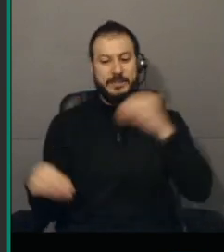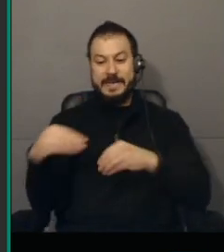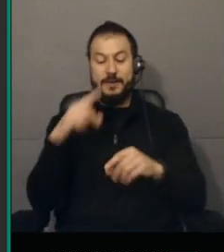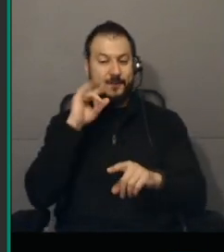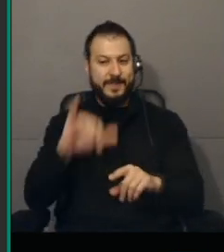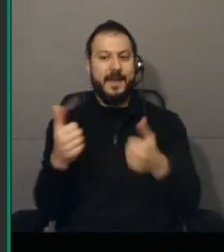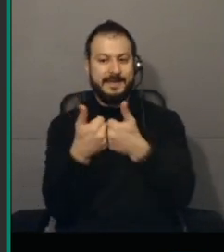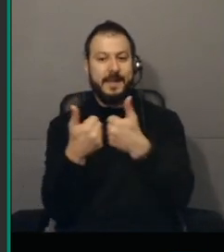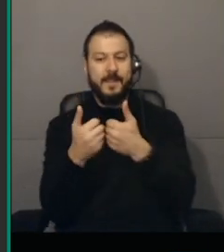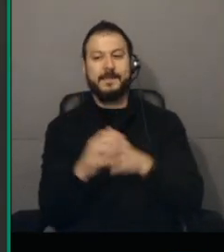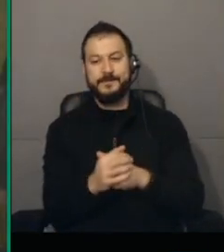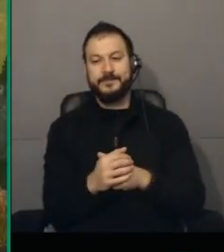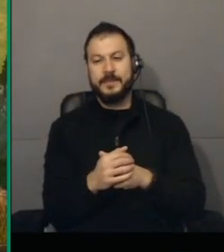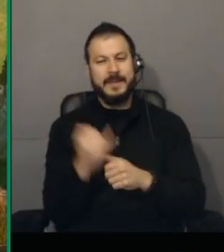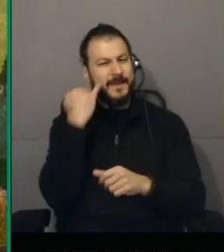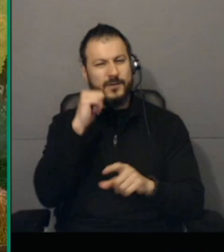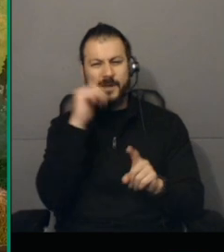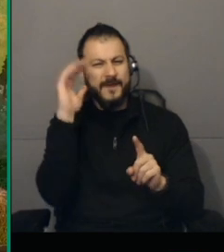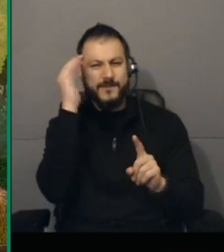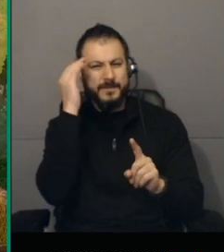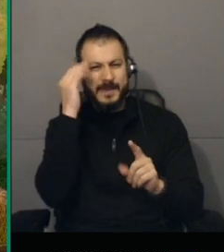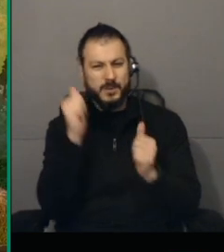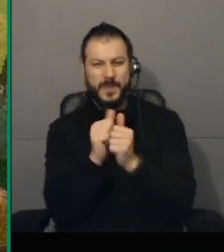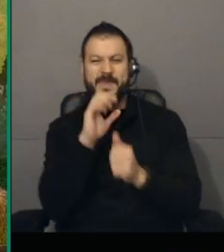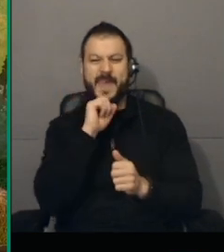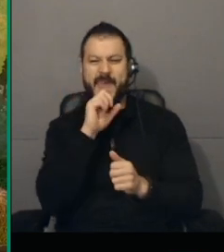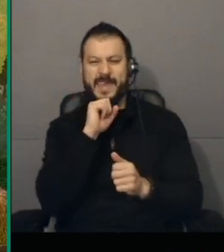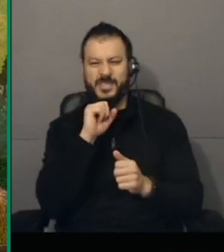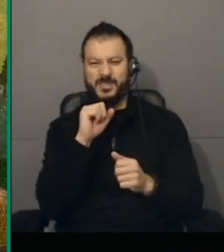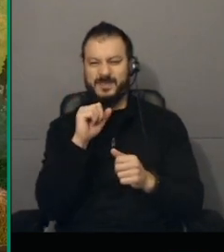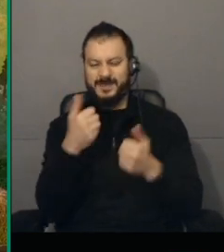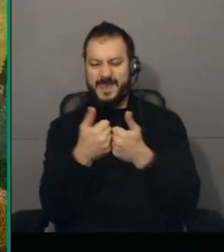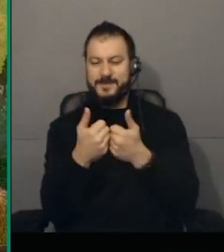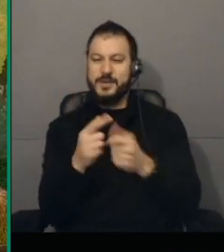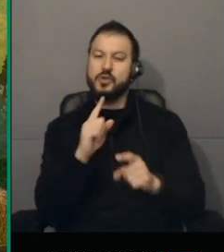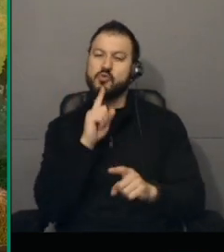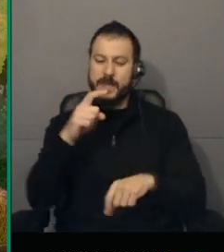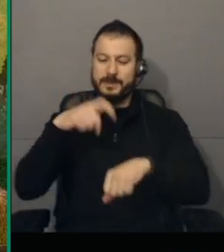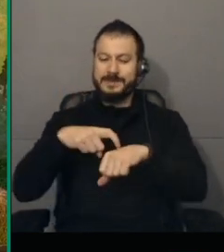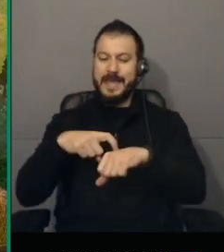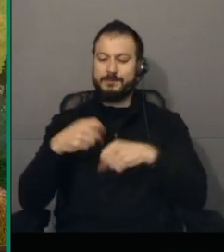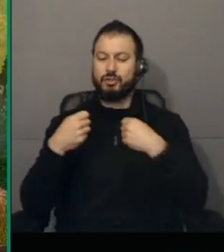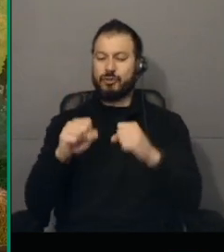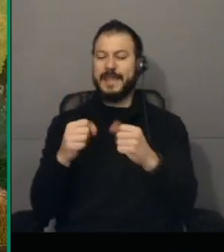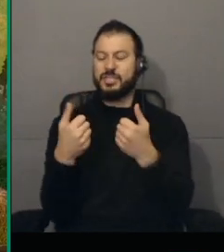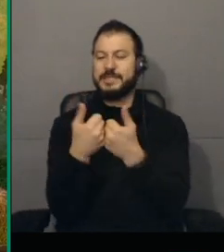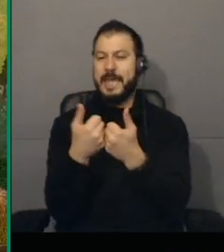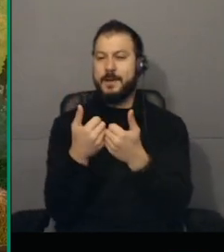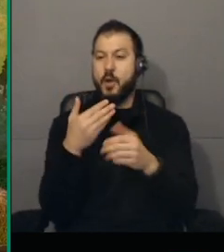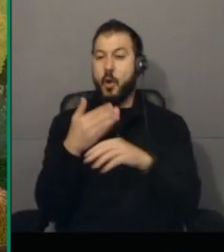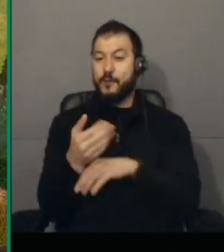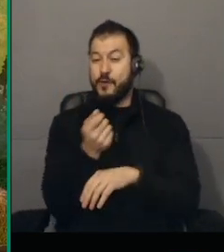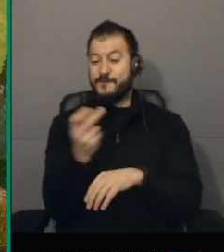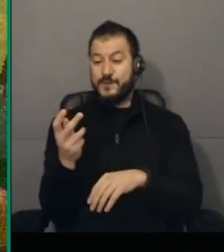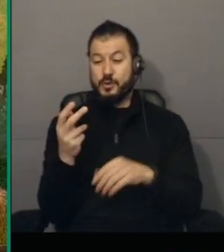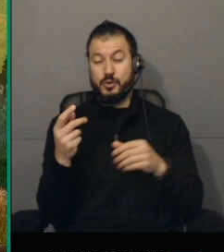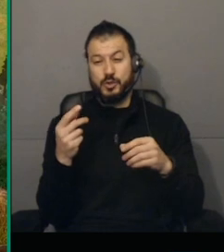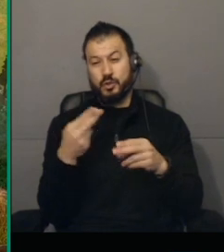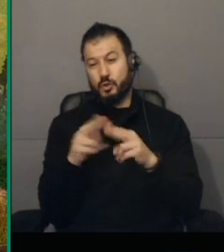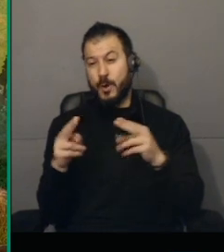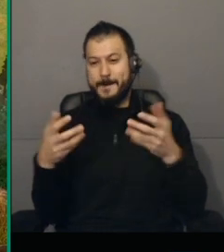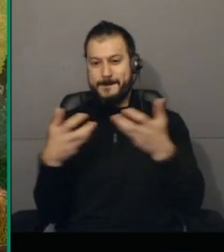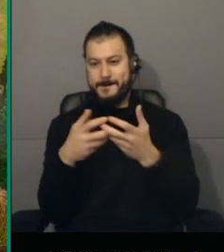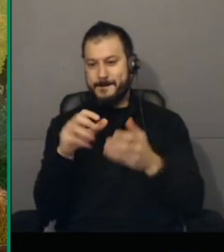title. If you're not familiar with the Age franchise, AoE is a real-time strategy game where over the course of a few short